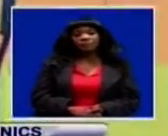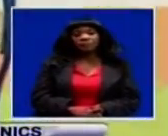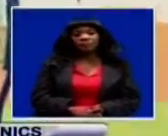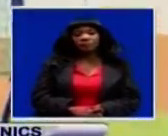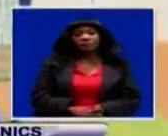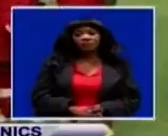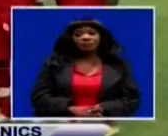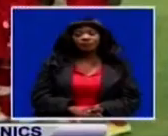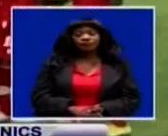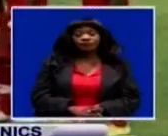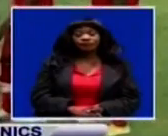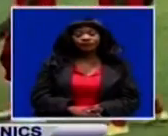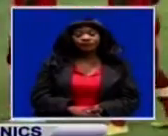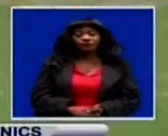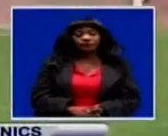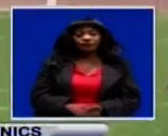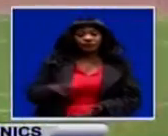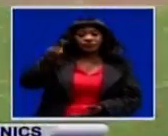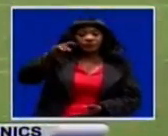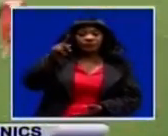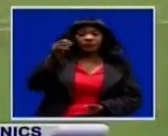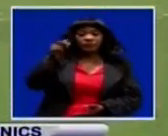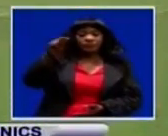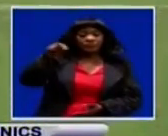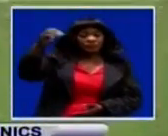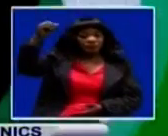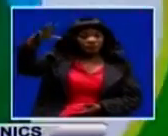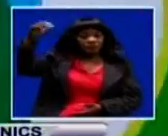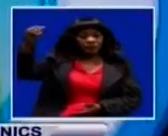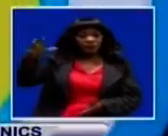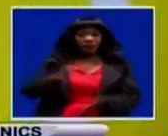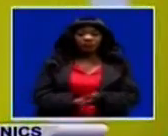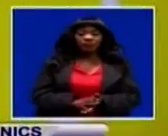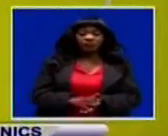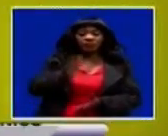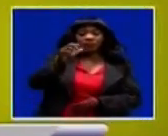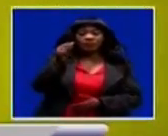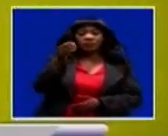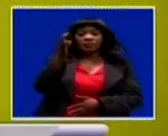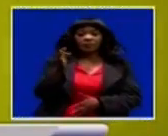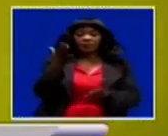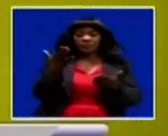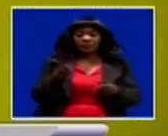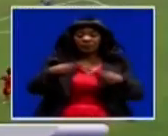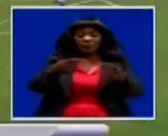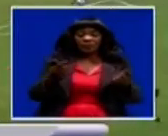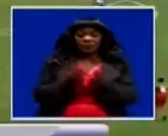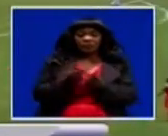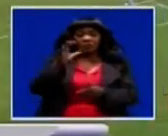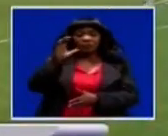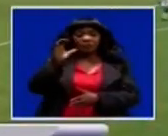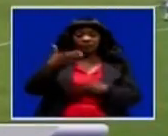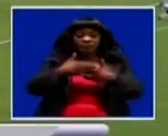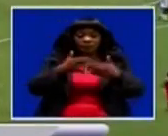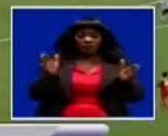international level. Nkana and Zesco United clash in the CAF Confederations Cup Group C opening match at Levi